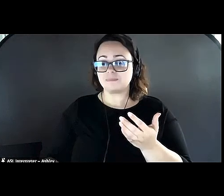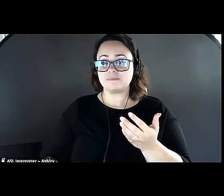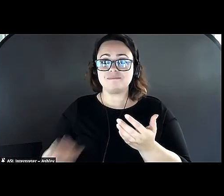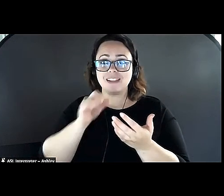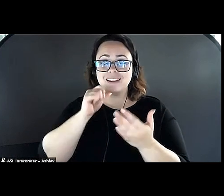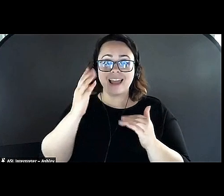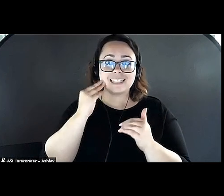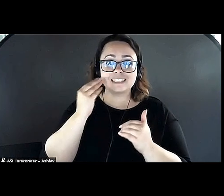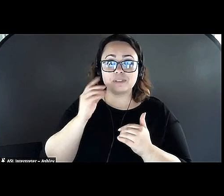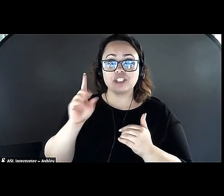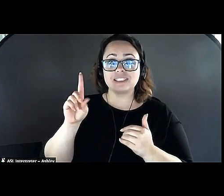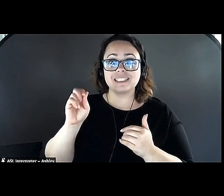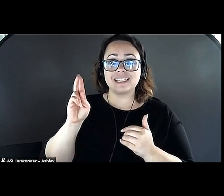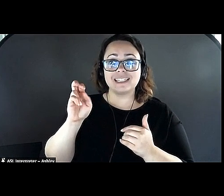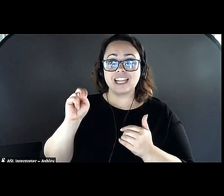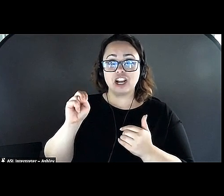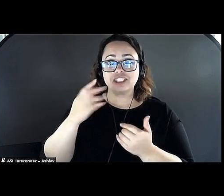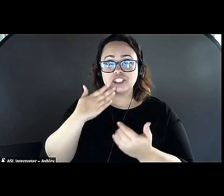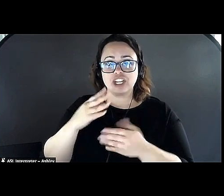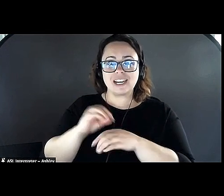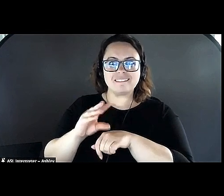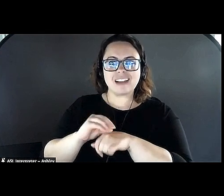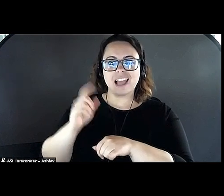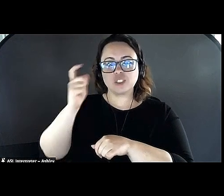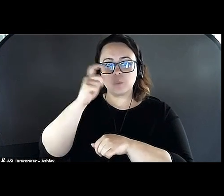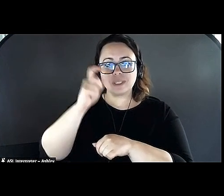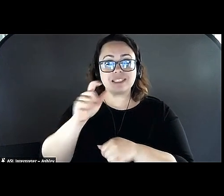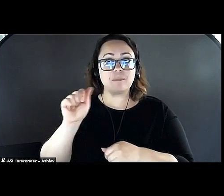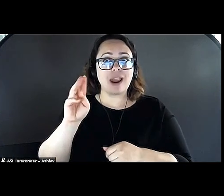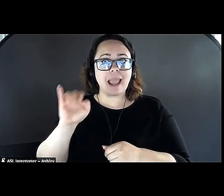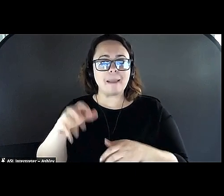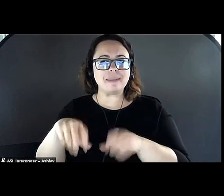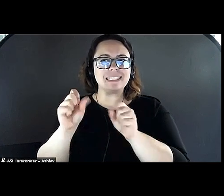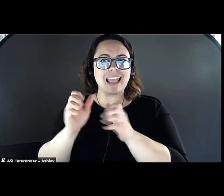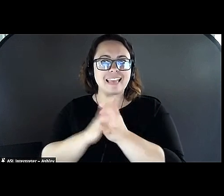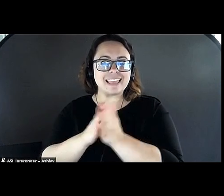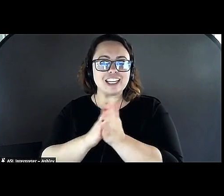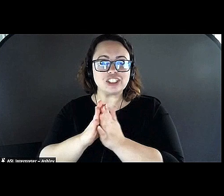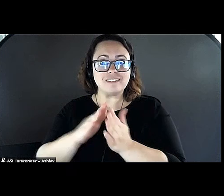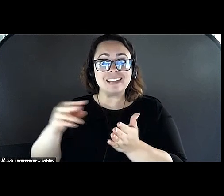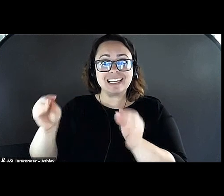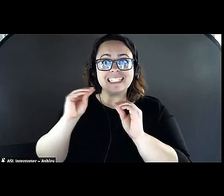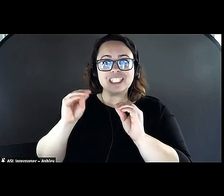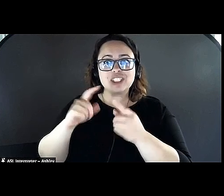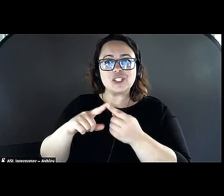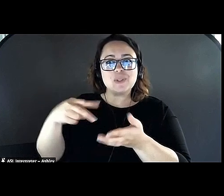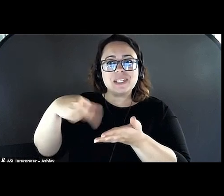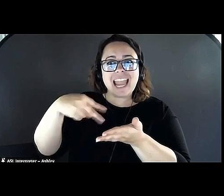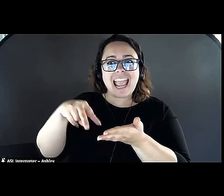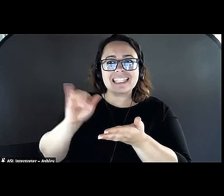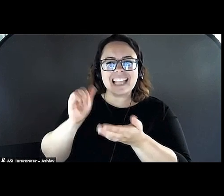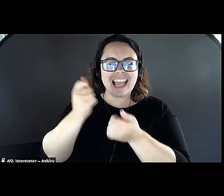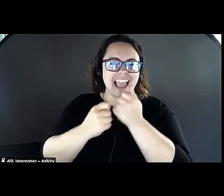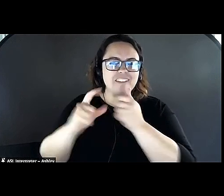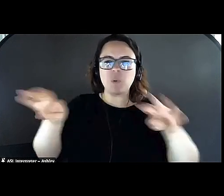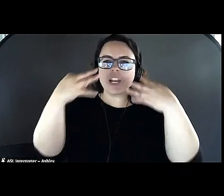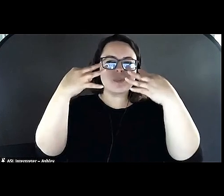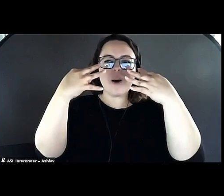advice and wisdom, or Amy taking the initiative and teaching us to dance like everyone is watching.